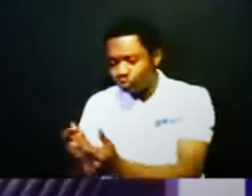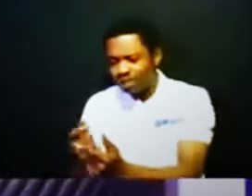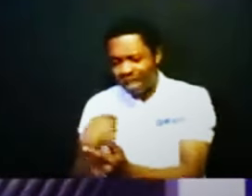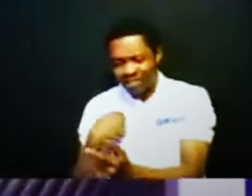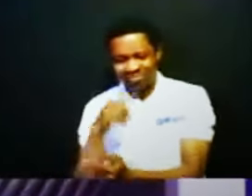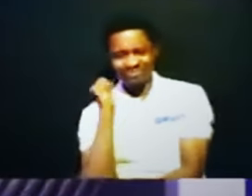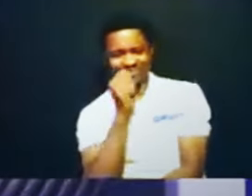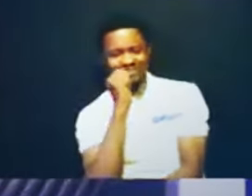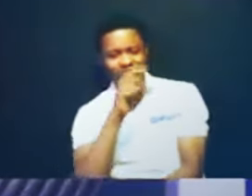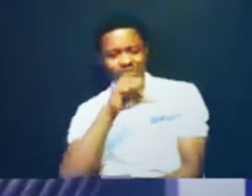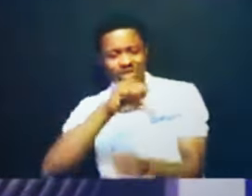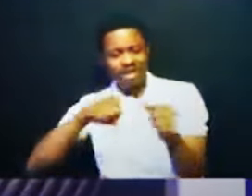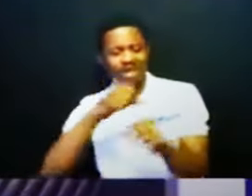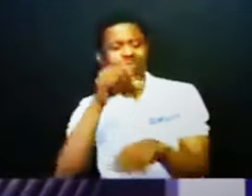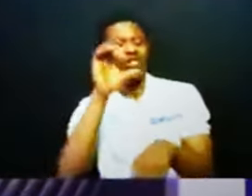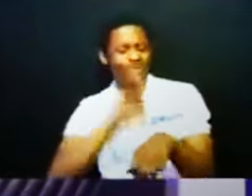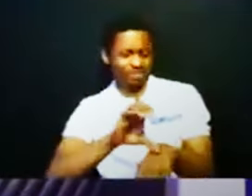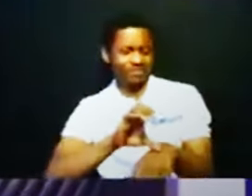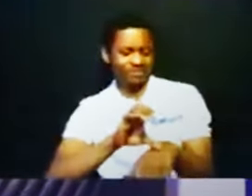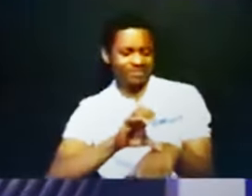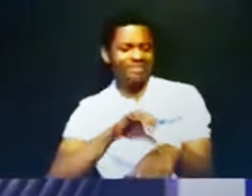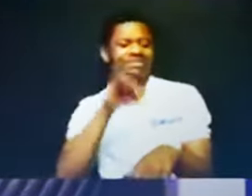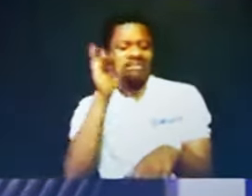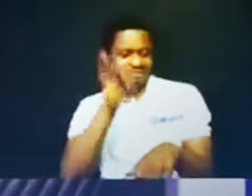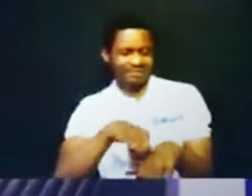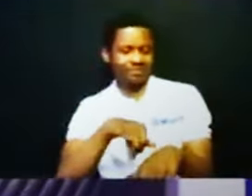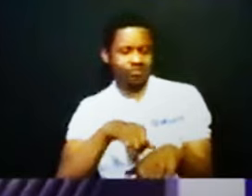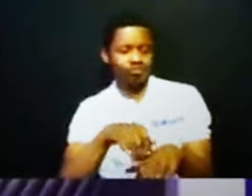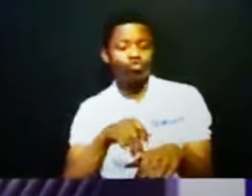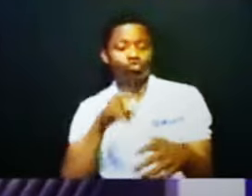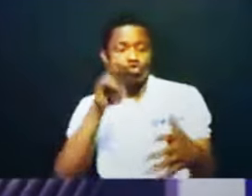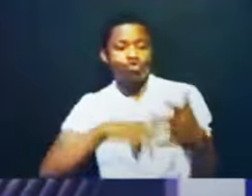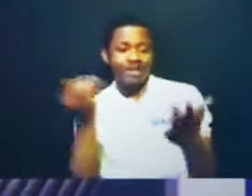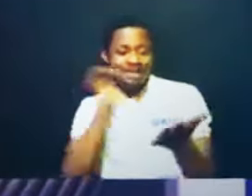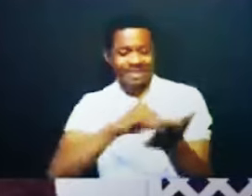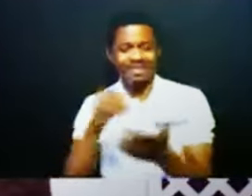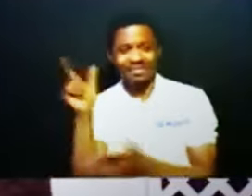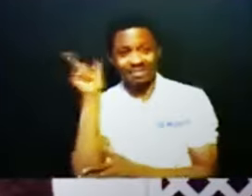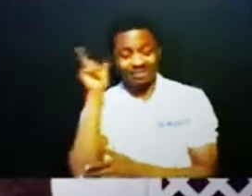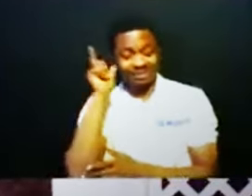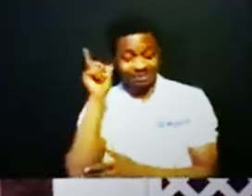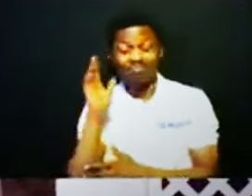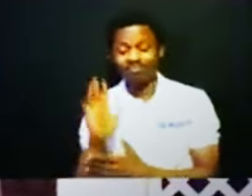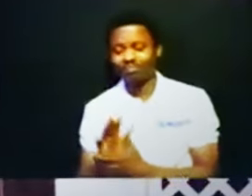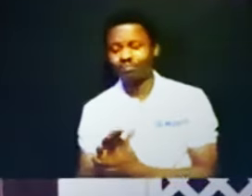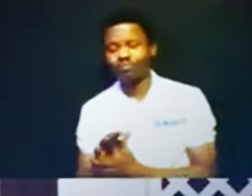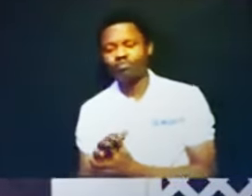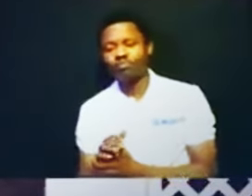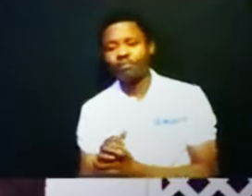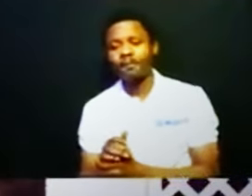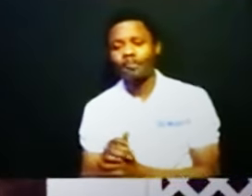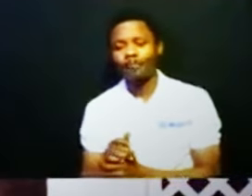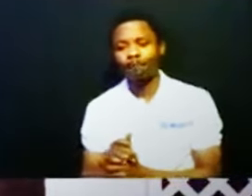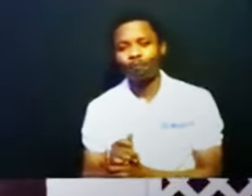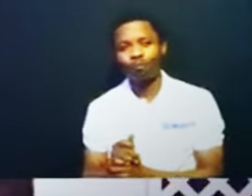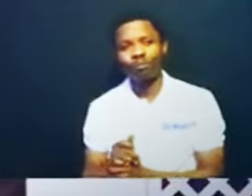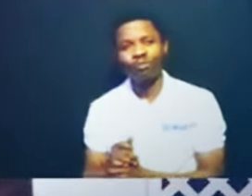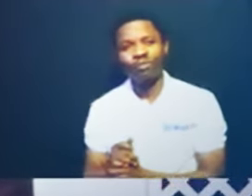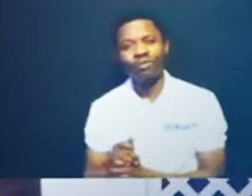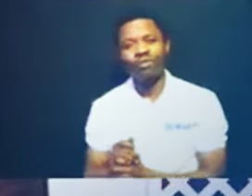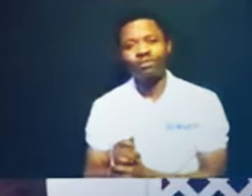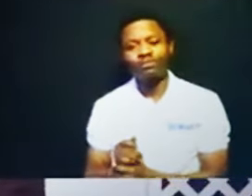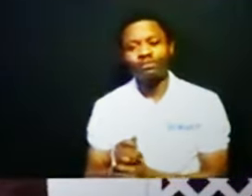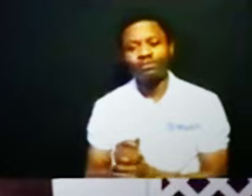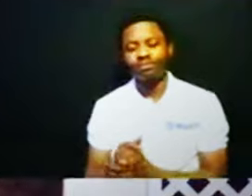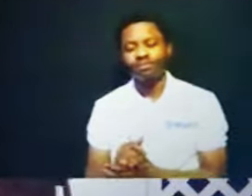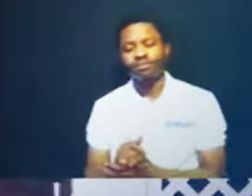That is the testimony we just read. I want to read the testimony again. Making kind ceremony bio, a sense way I dance here with differ, here are